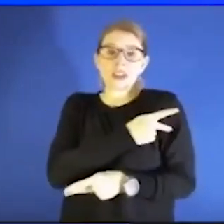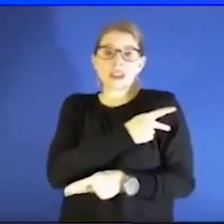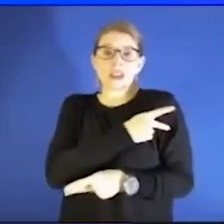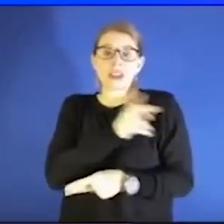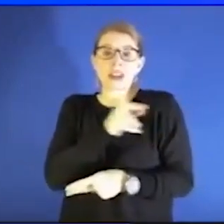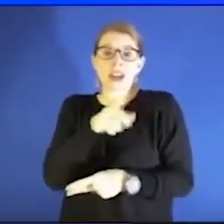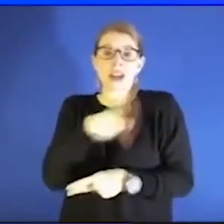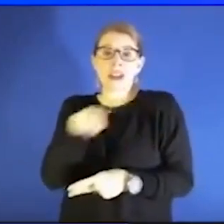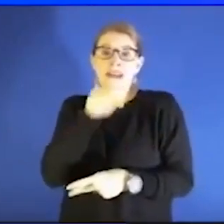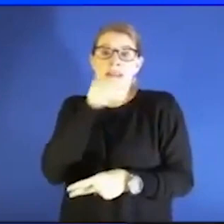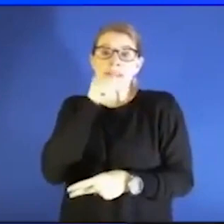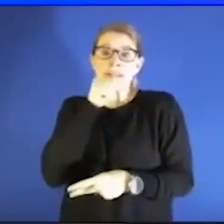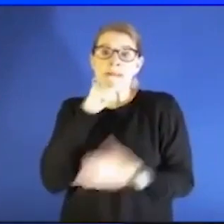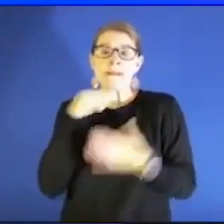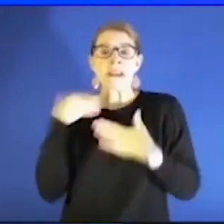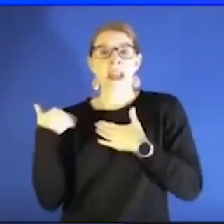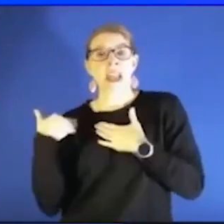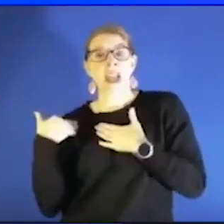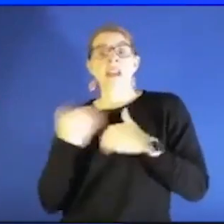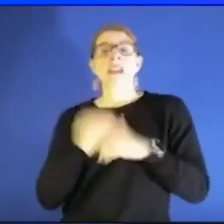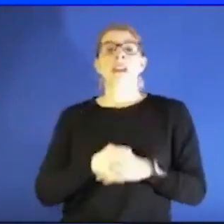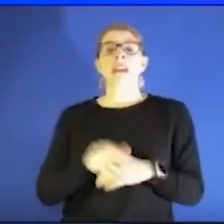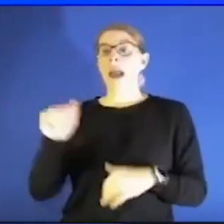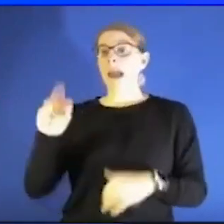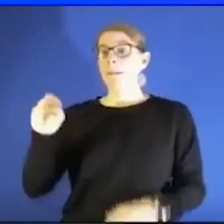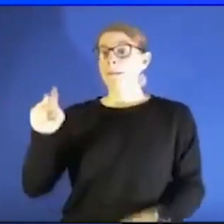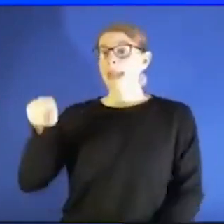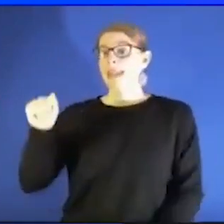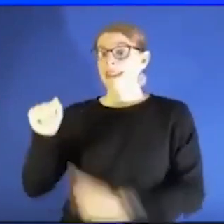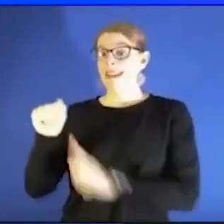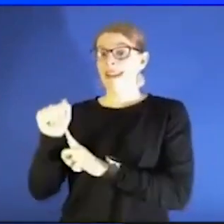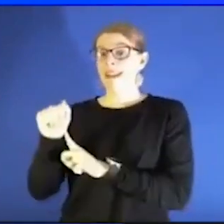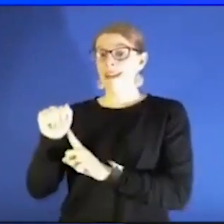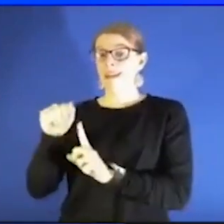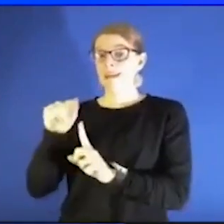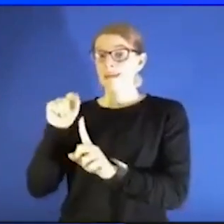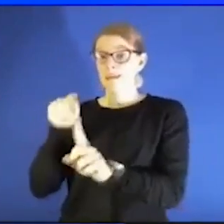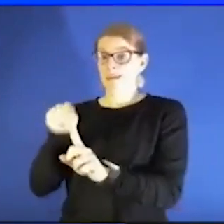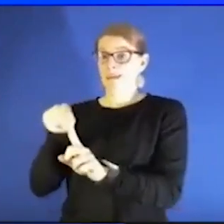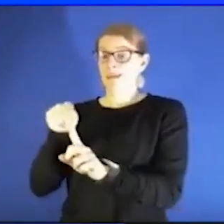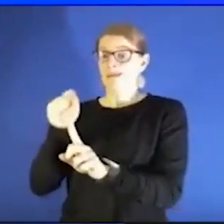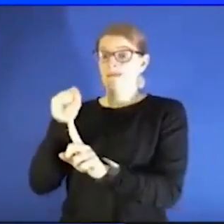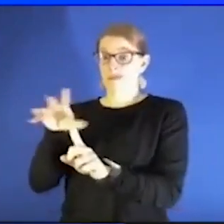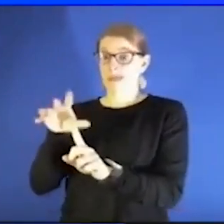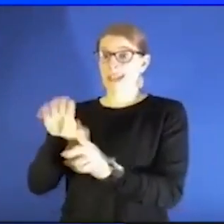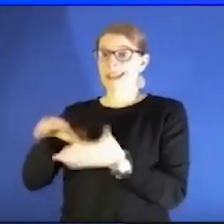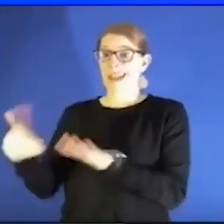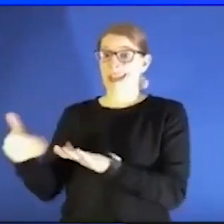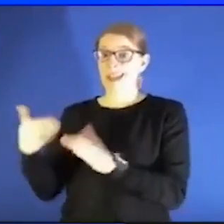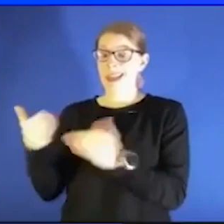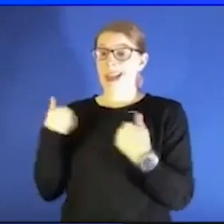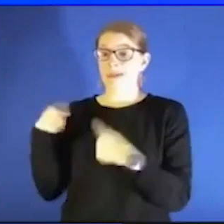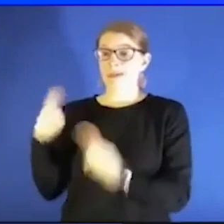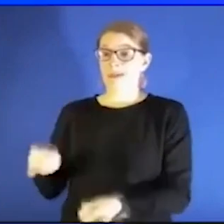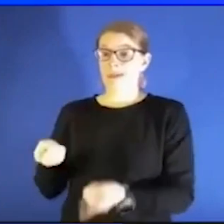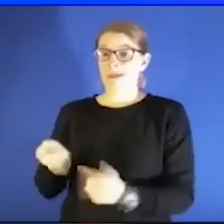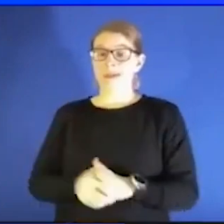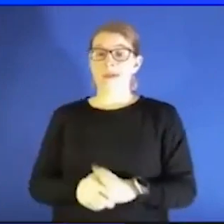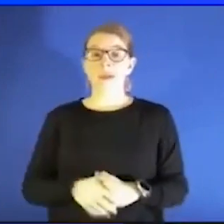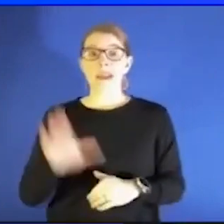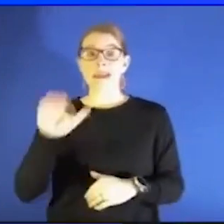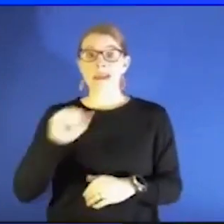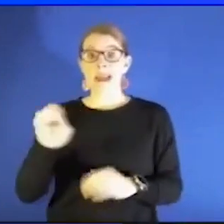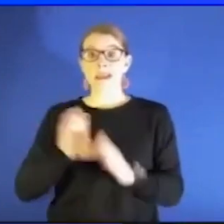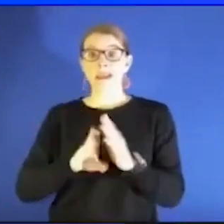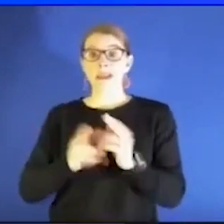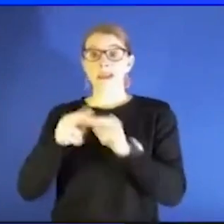to mention, Amanda really has highlighted, the number of deaths we've had. As the number of cases go up, the number